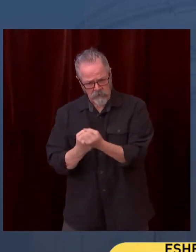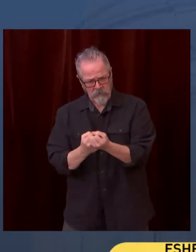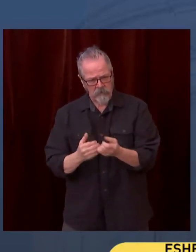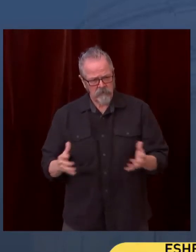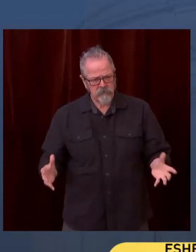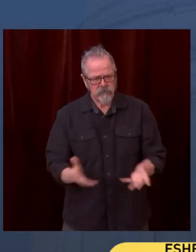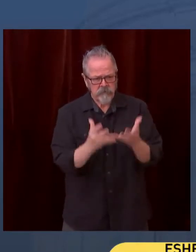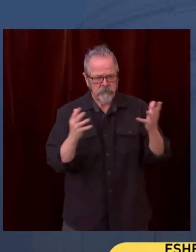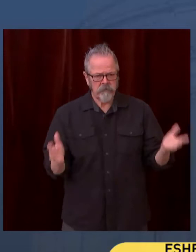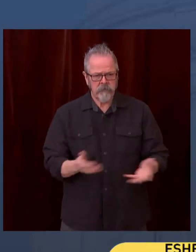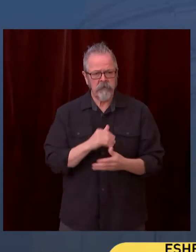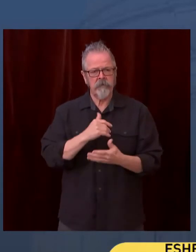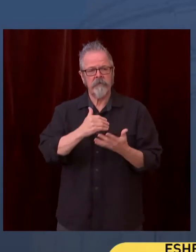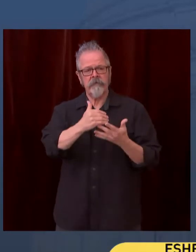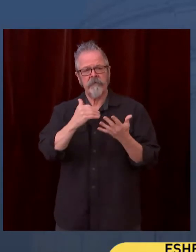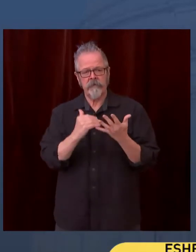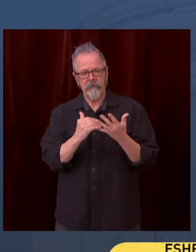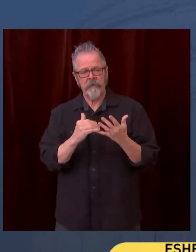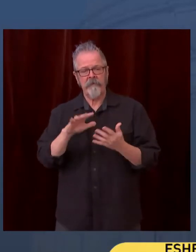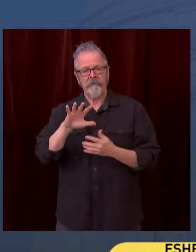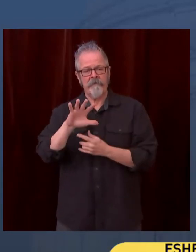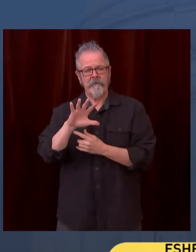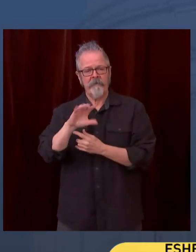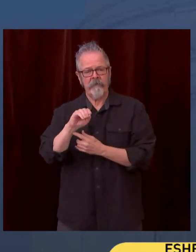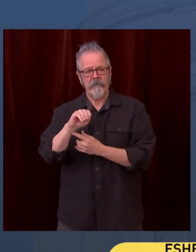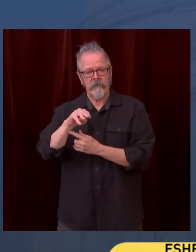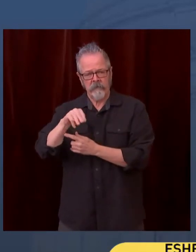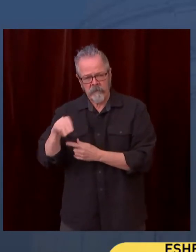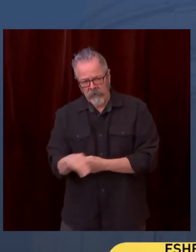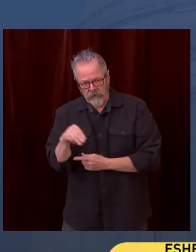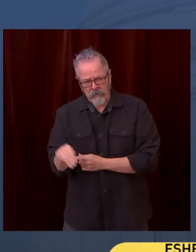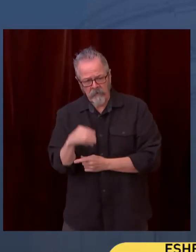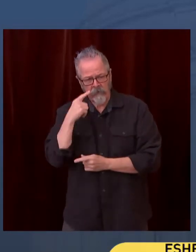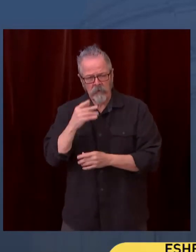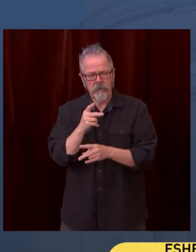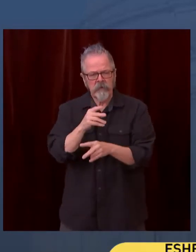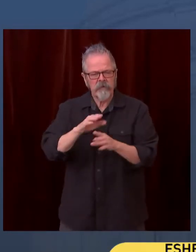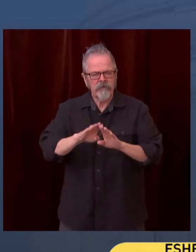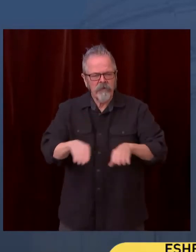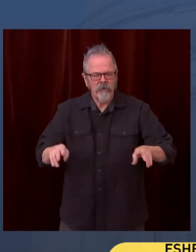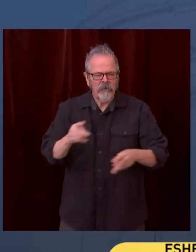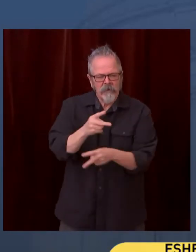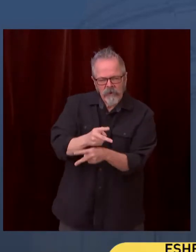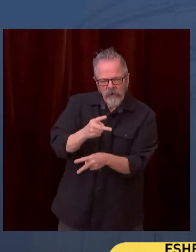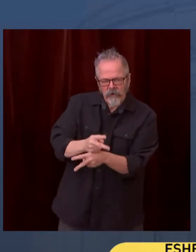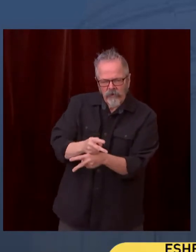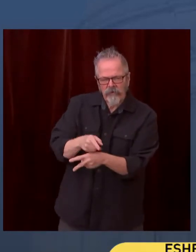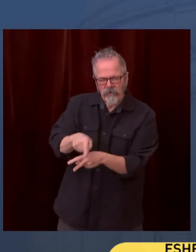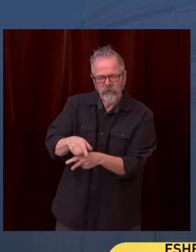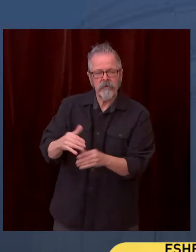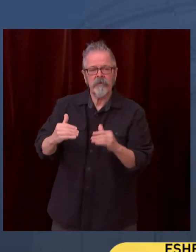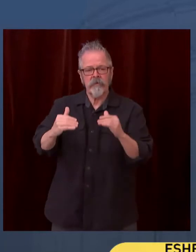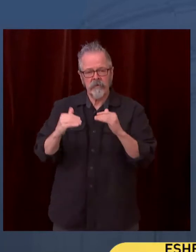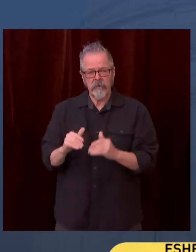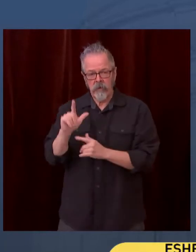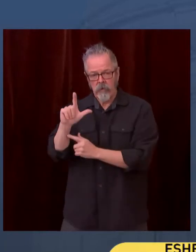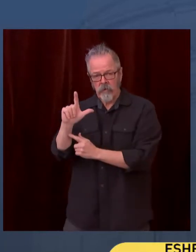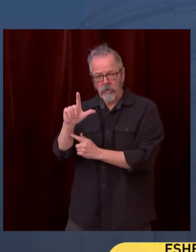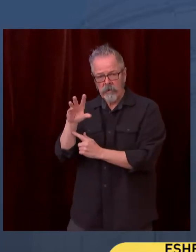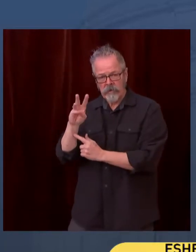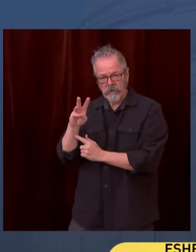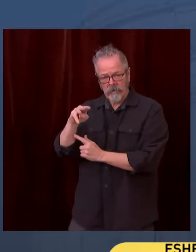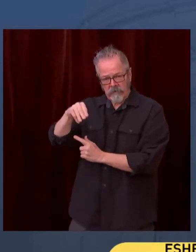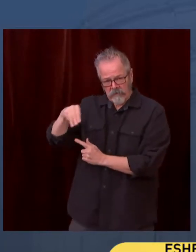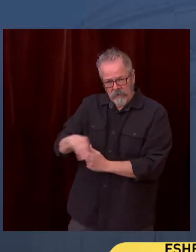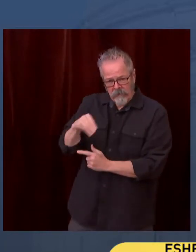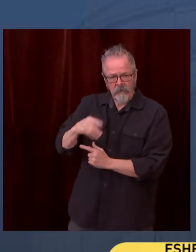food banks and other programs, $91 million for income assistance, and that includes $65 million for help for